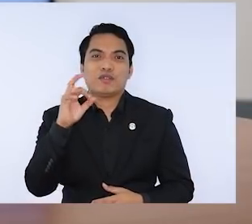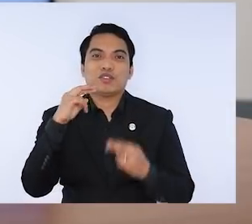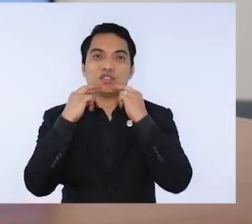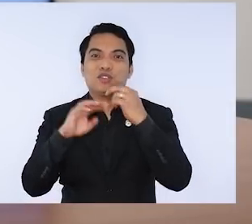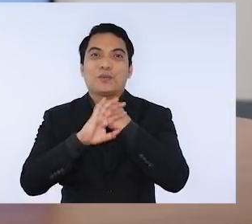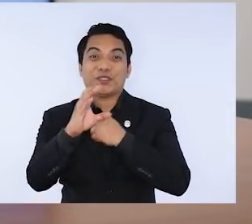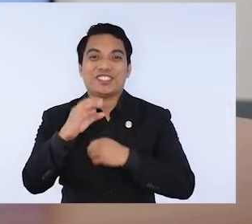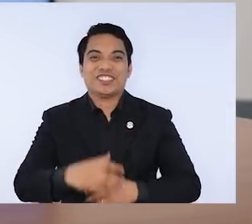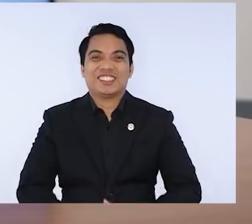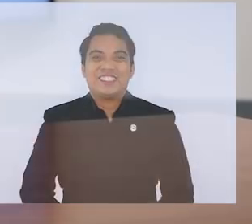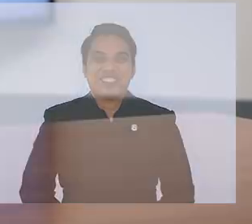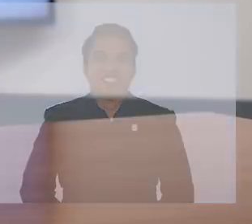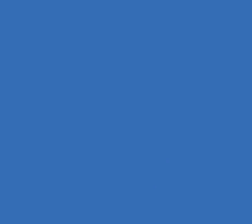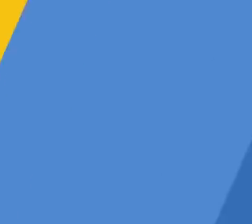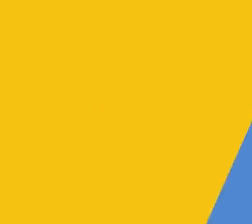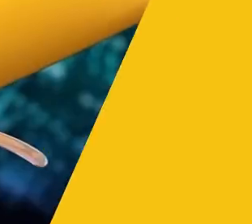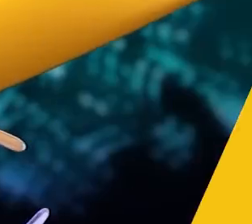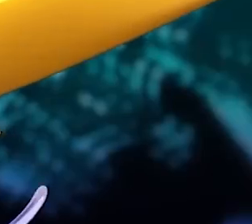CFO News will be right back.